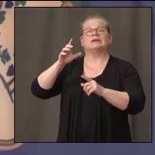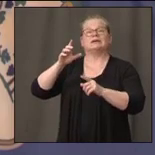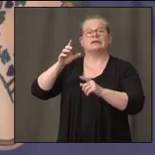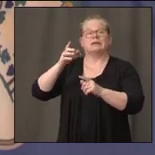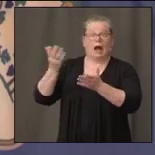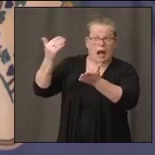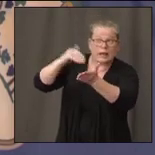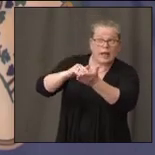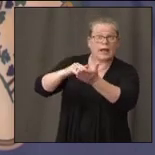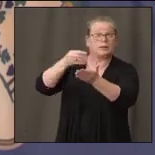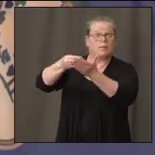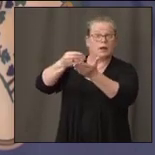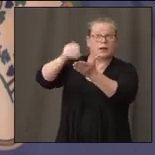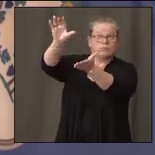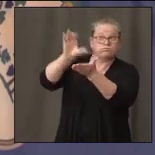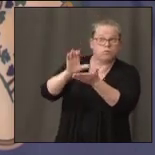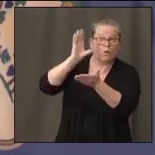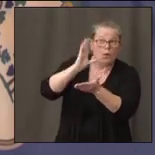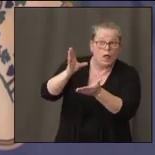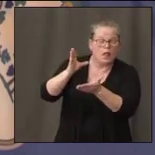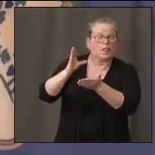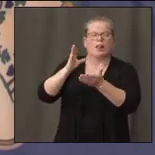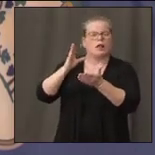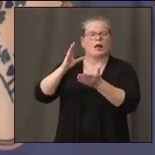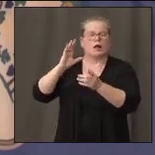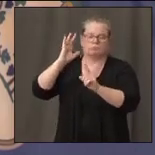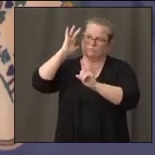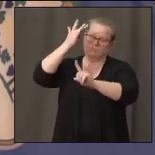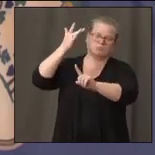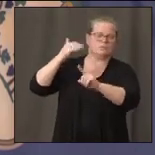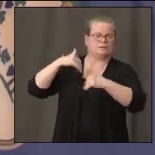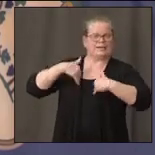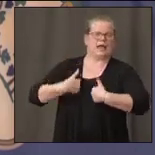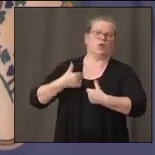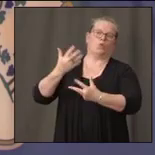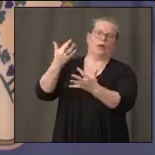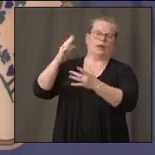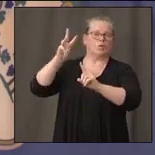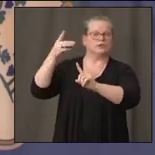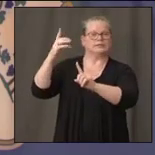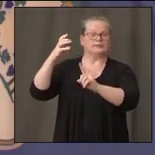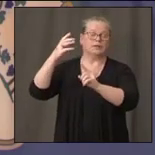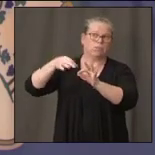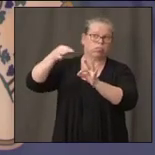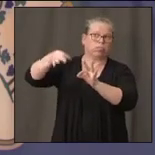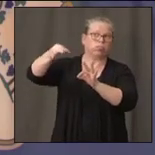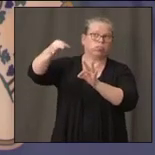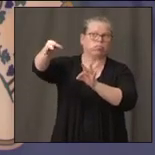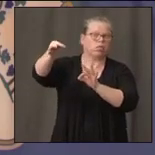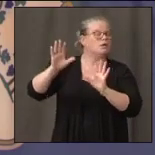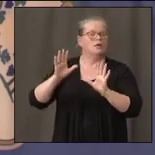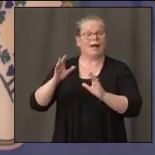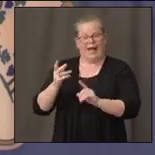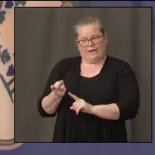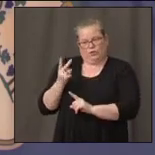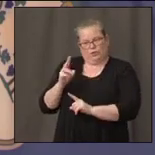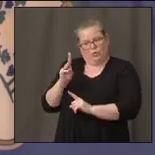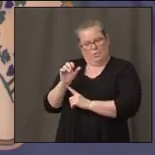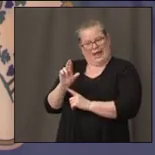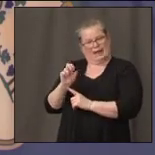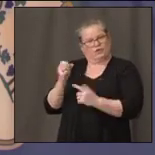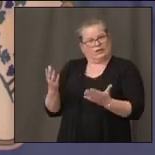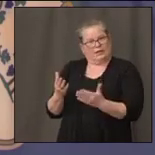hey, give us a little indication. What can we expect in terms of our budget? We have a July 1 start date, just like you do.